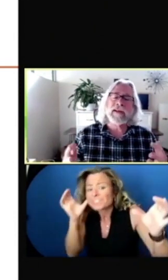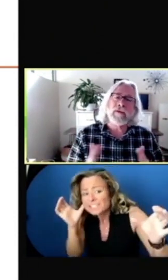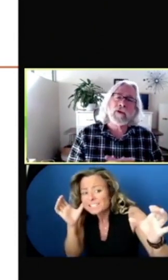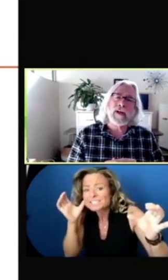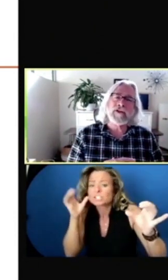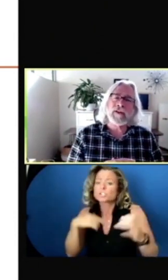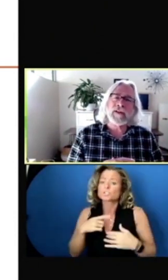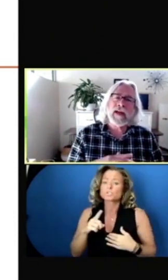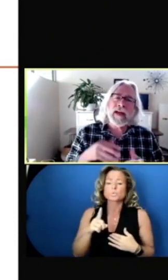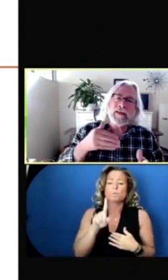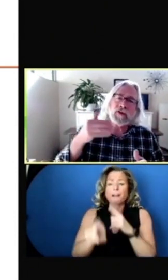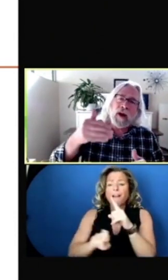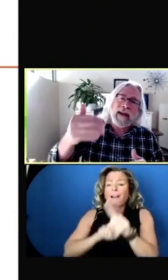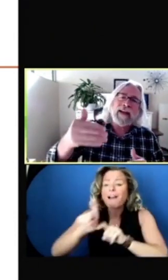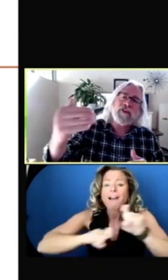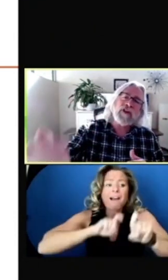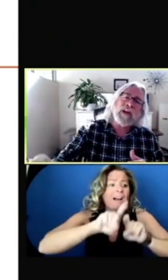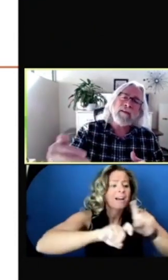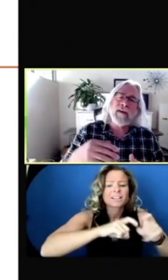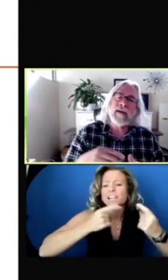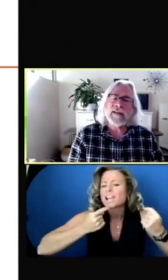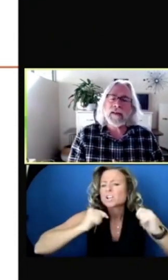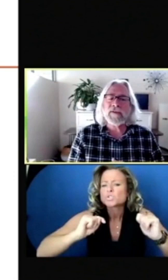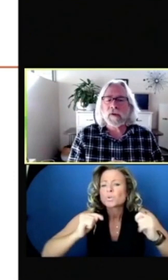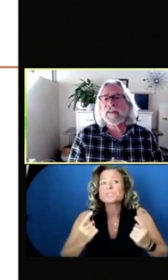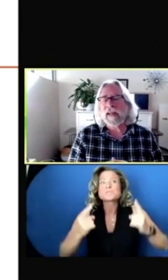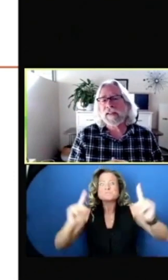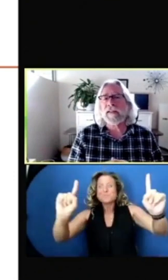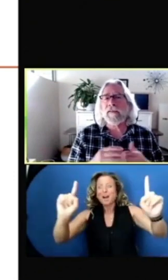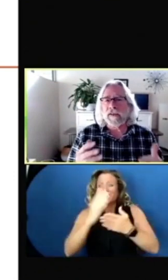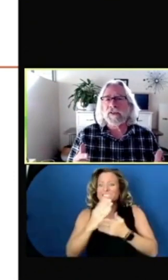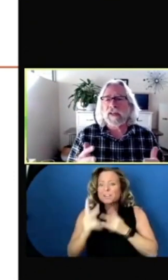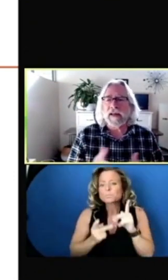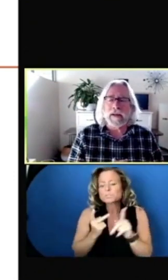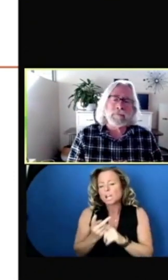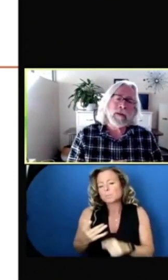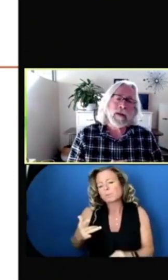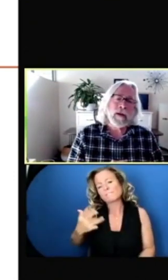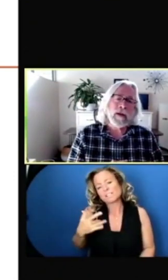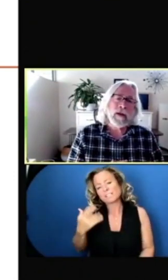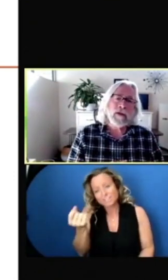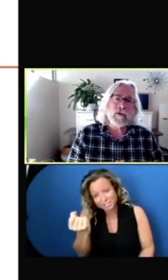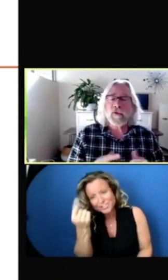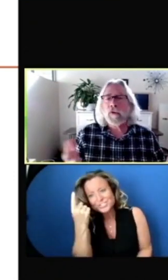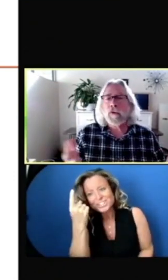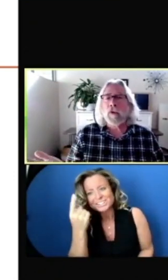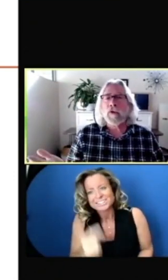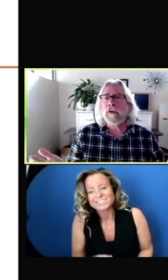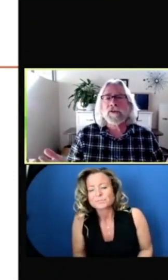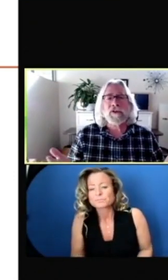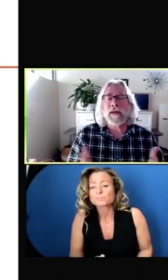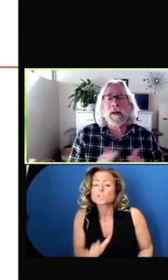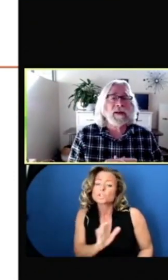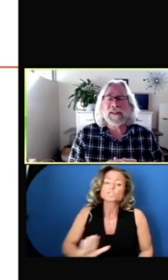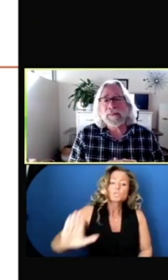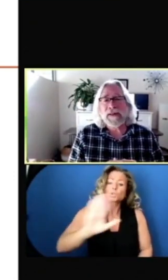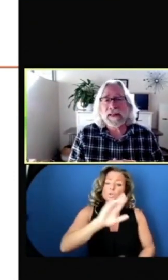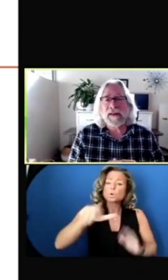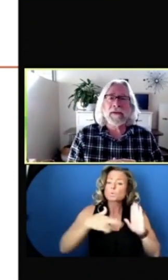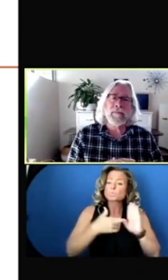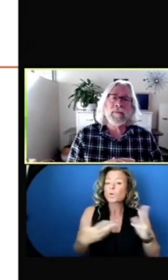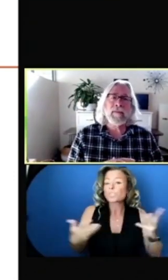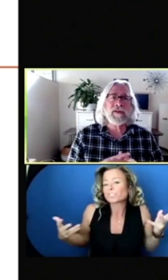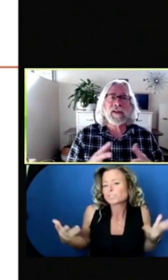to ask those questions, and to try and achieve some sort of sense of understanding. So your role is to be a